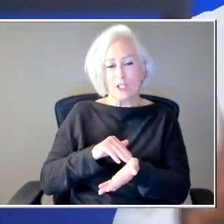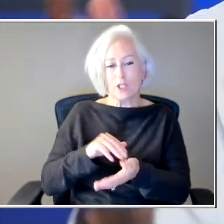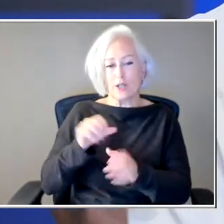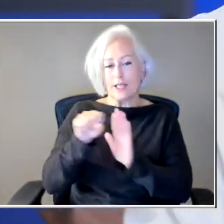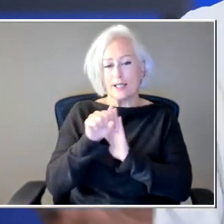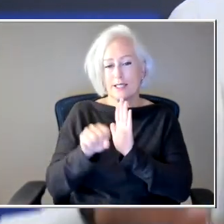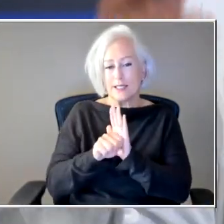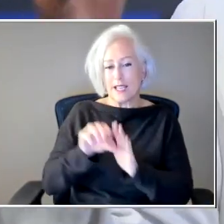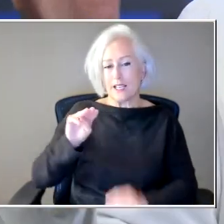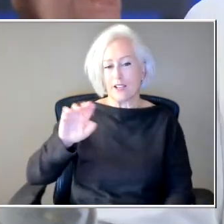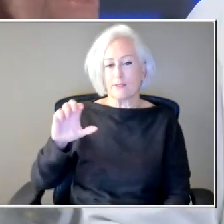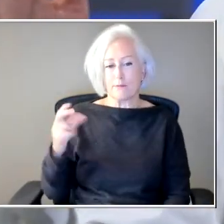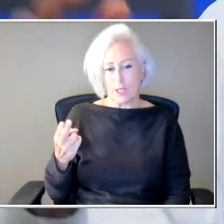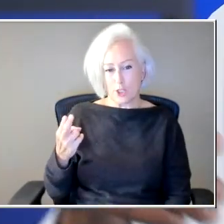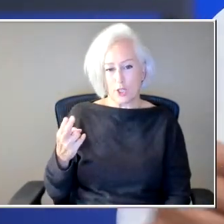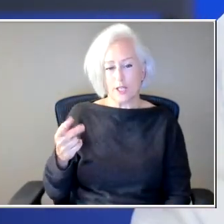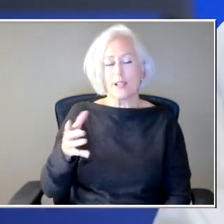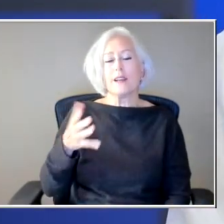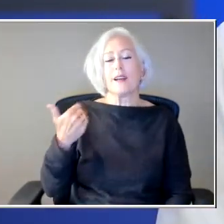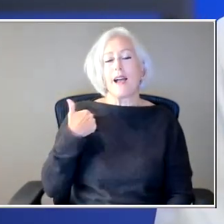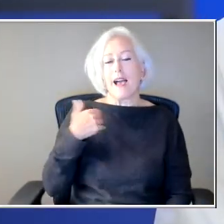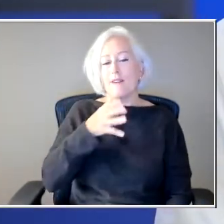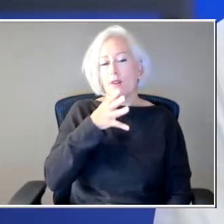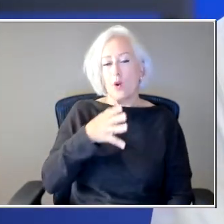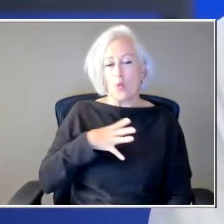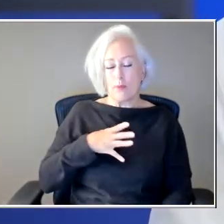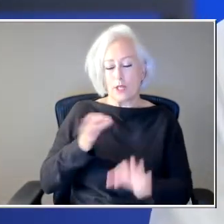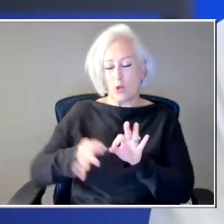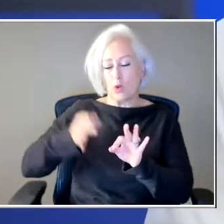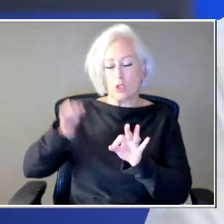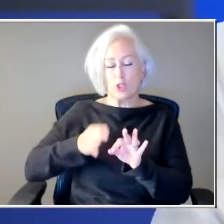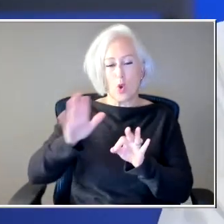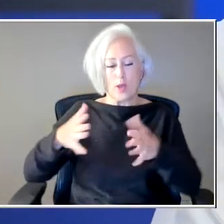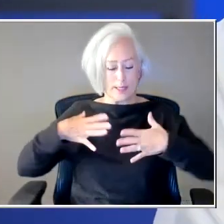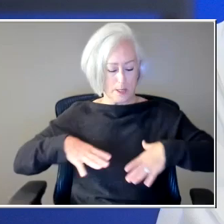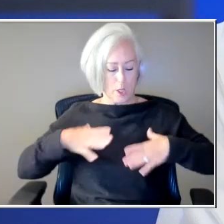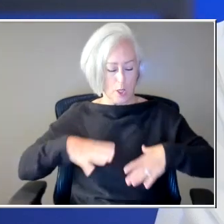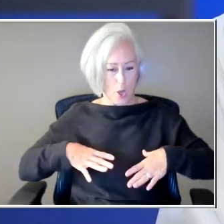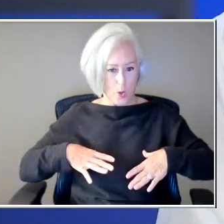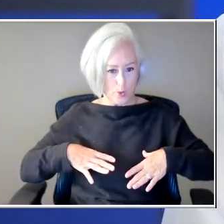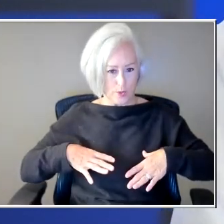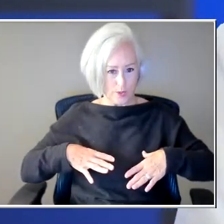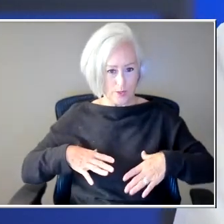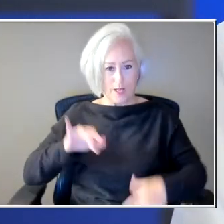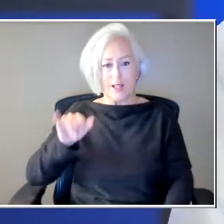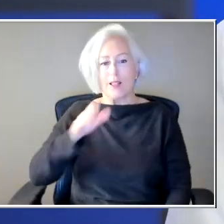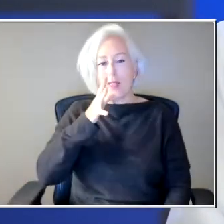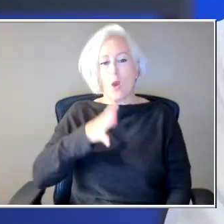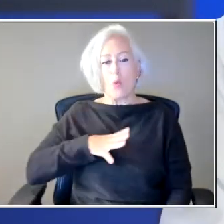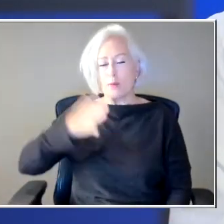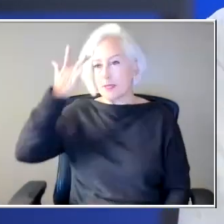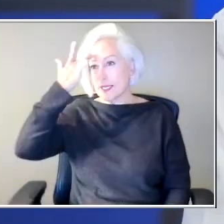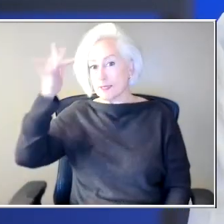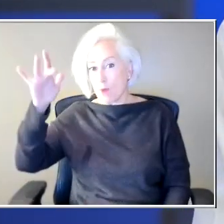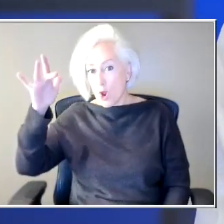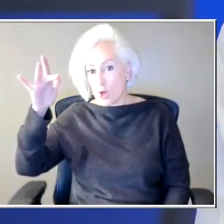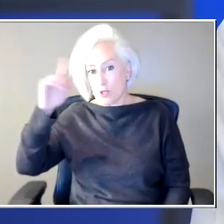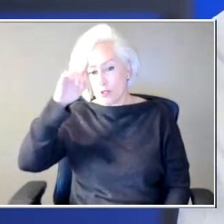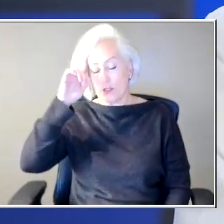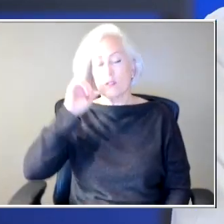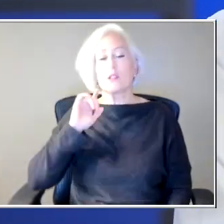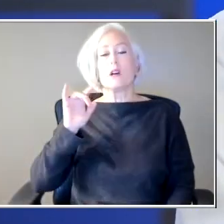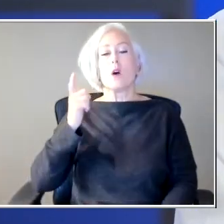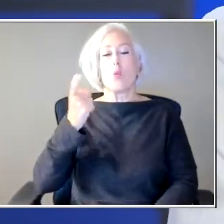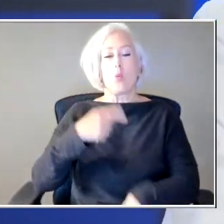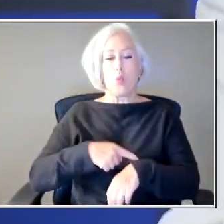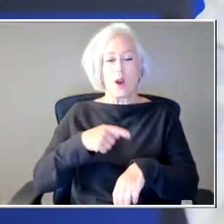to stitch his clothes. Apparently that was the thing at the time. So she would come, and apparently she was very bright. So what she did was, the time she had between